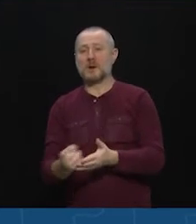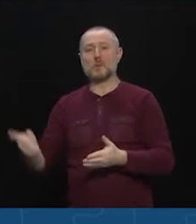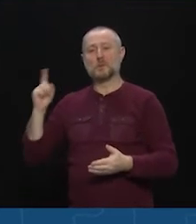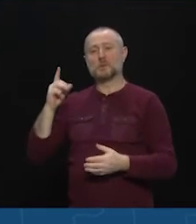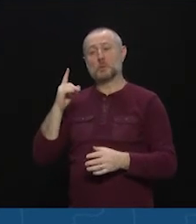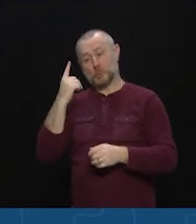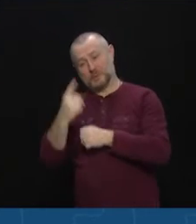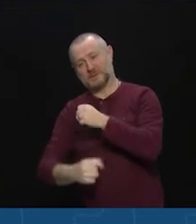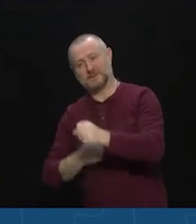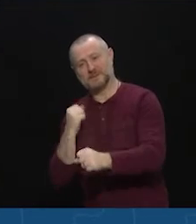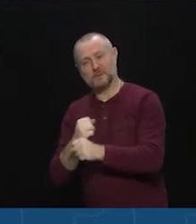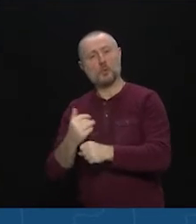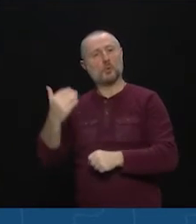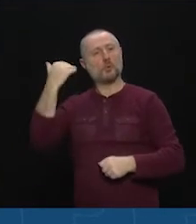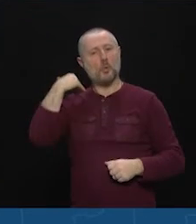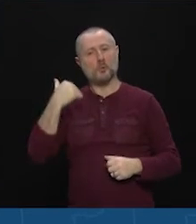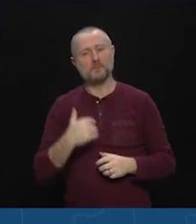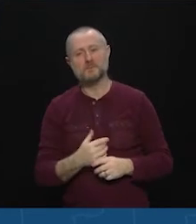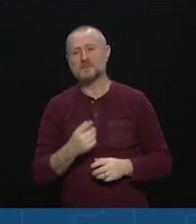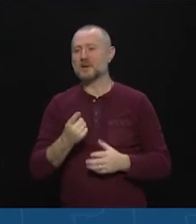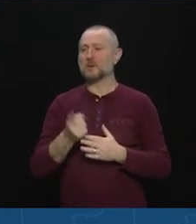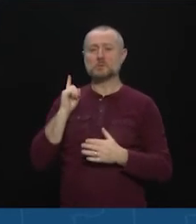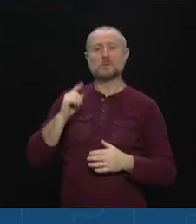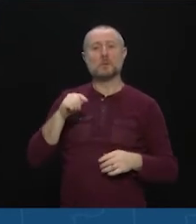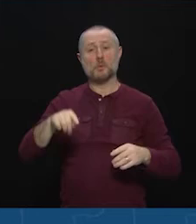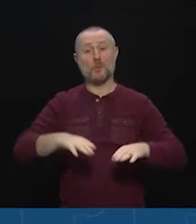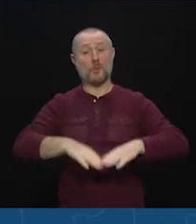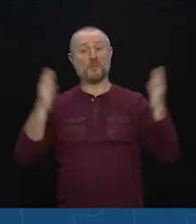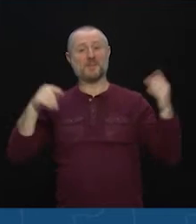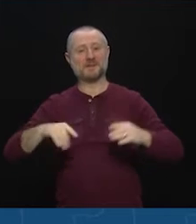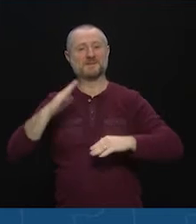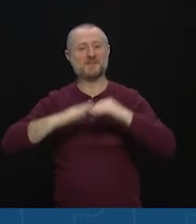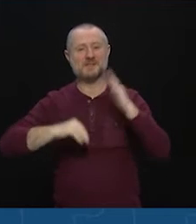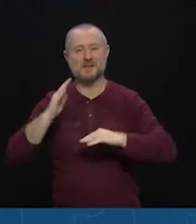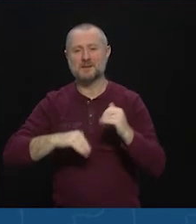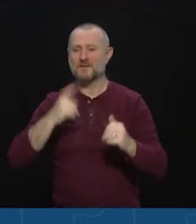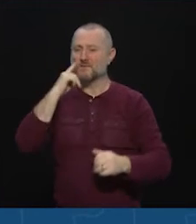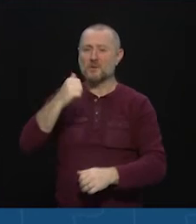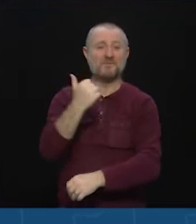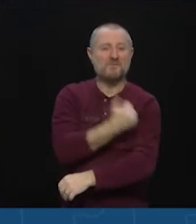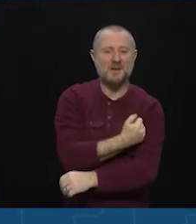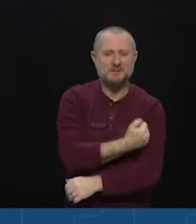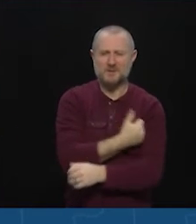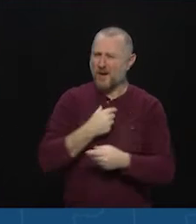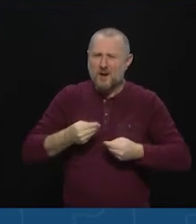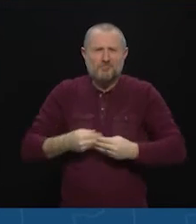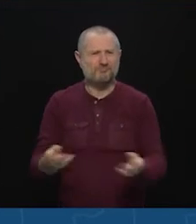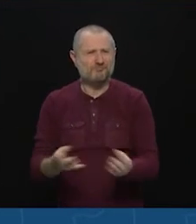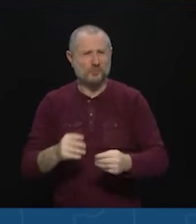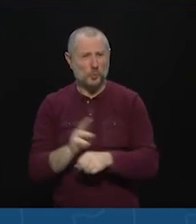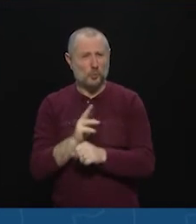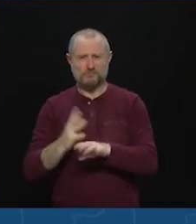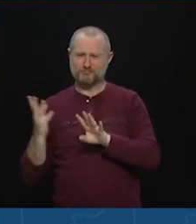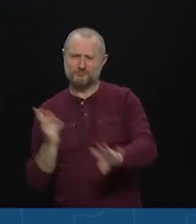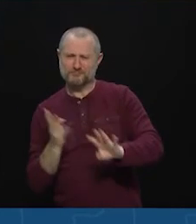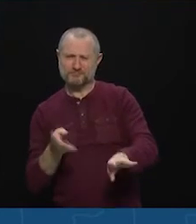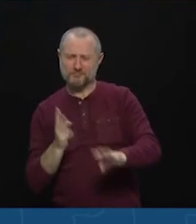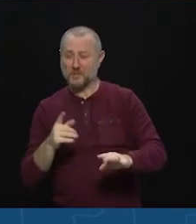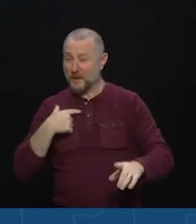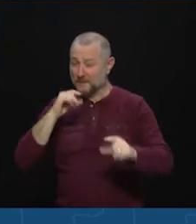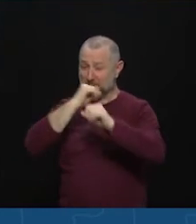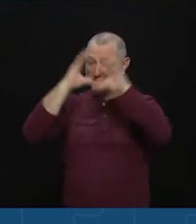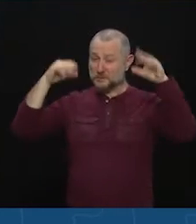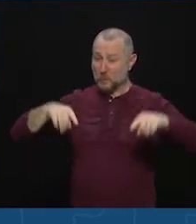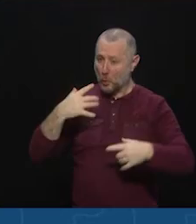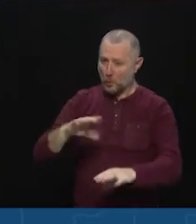facility to be a mass vac site, there's no way any of us dreamed that we'd be gathering here and still having to provide vaccinations 1 year